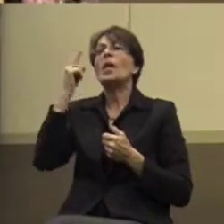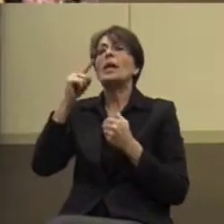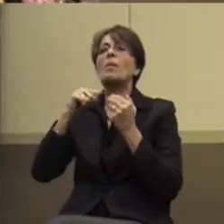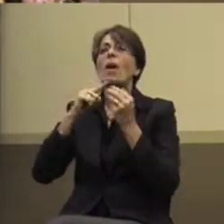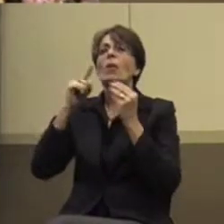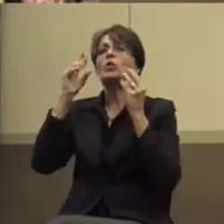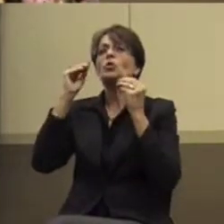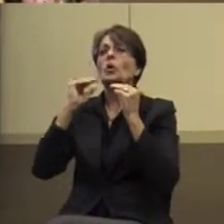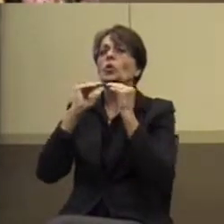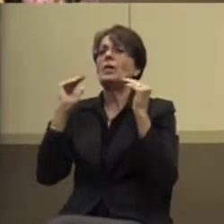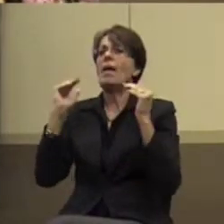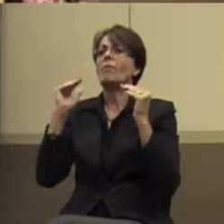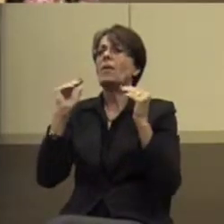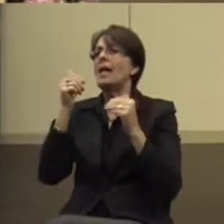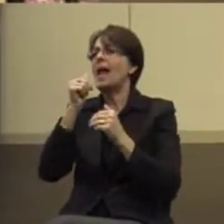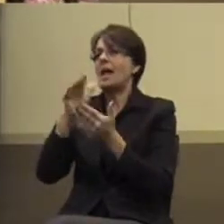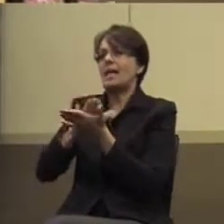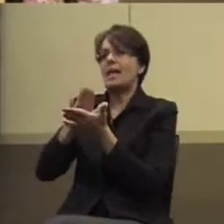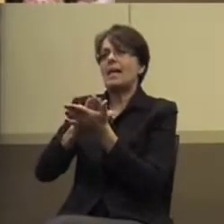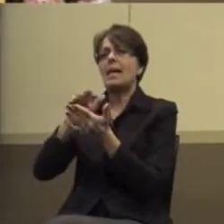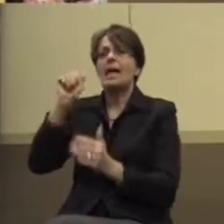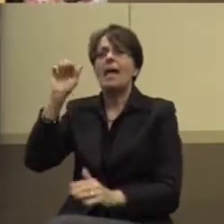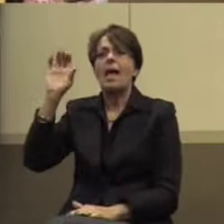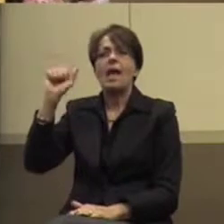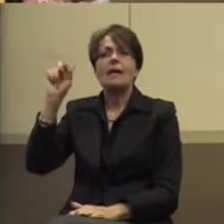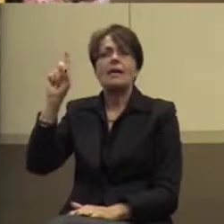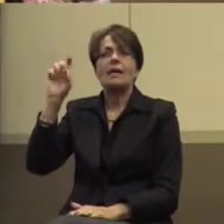with instructional level when you're dealing with any academic area.